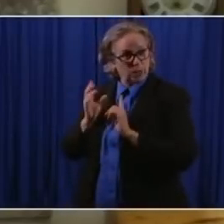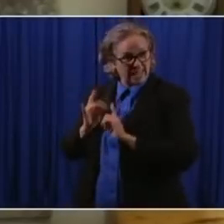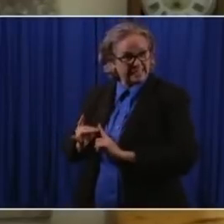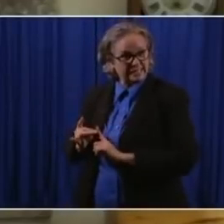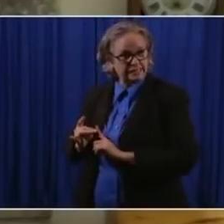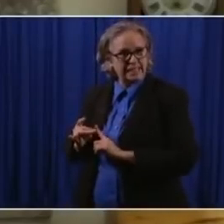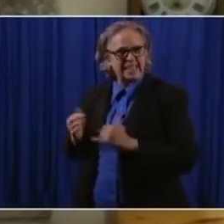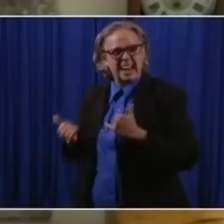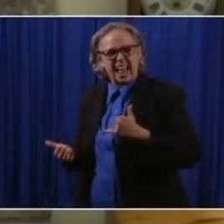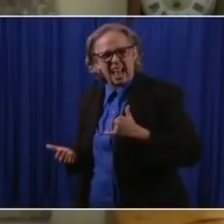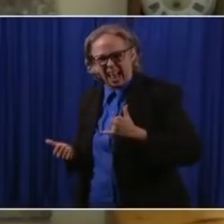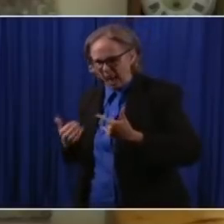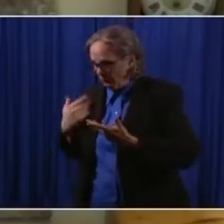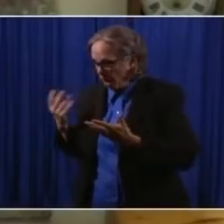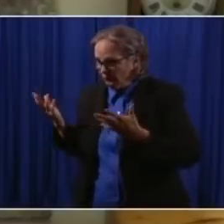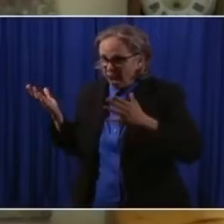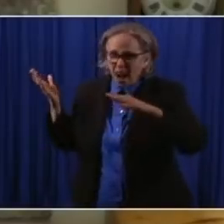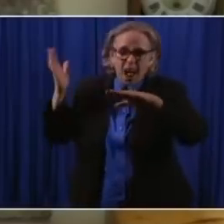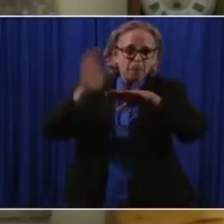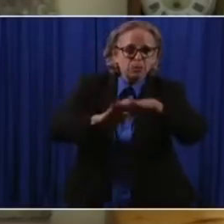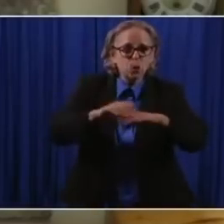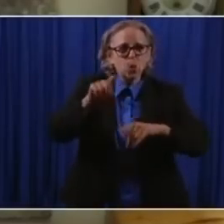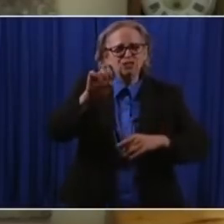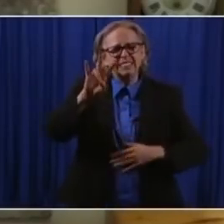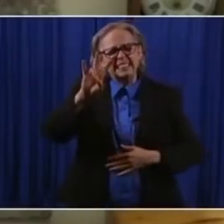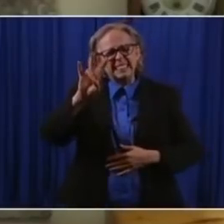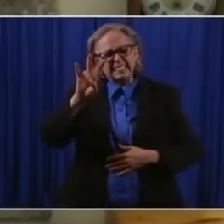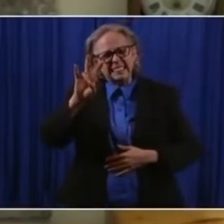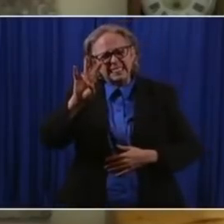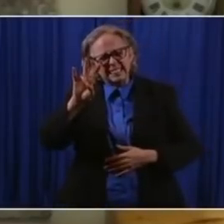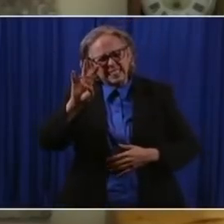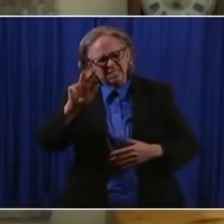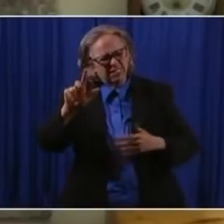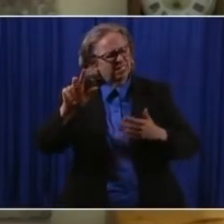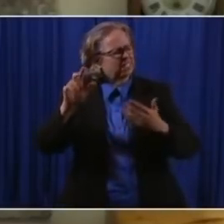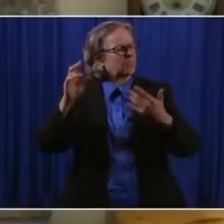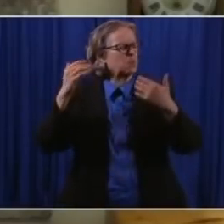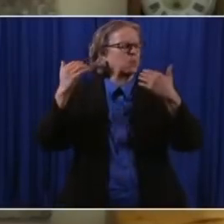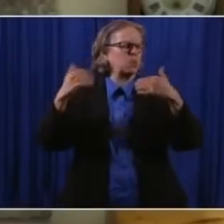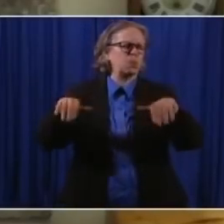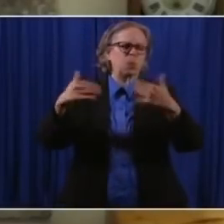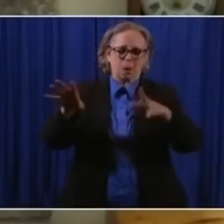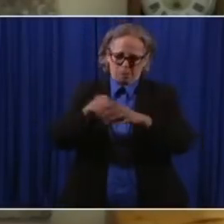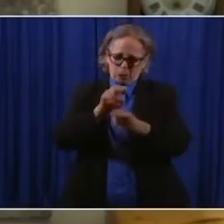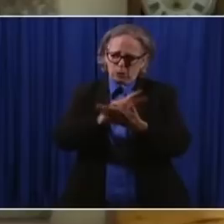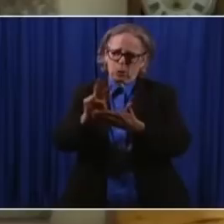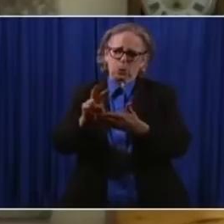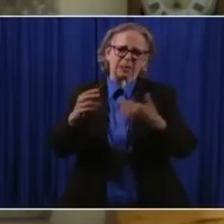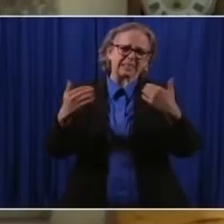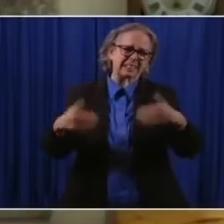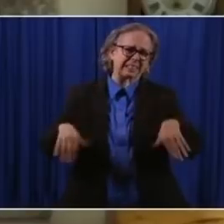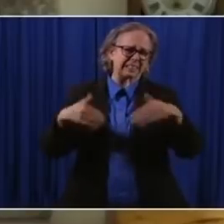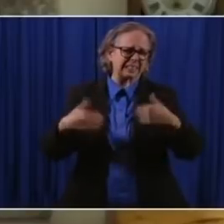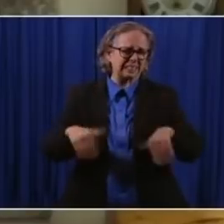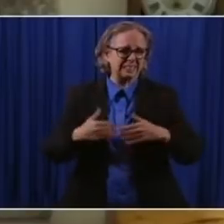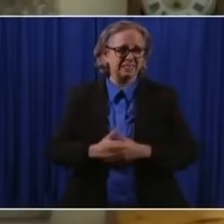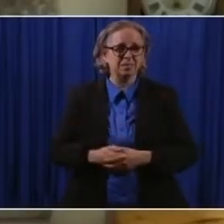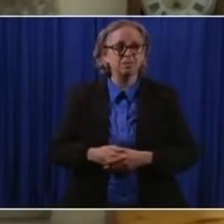during the past 2 weeks. From August 5th to August 17th, the number of outpatient visits for